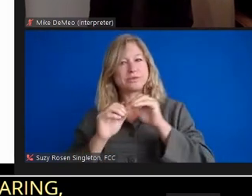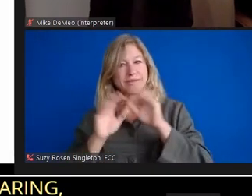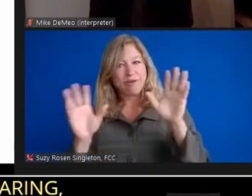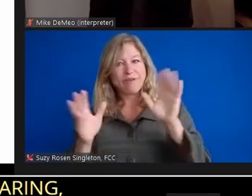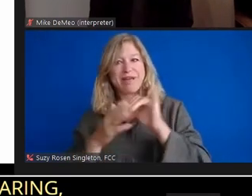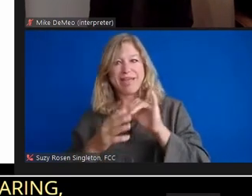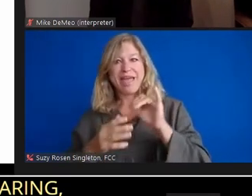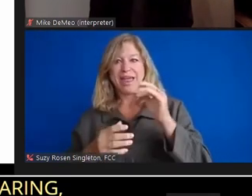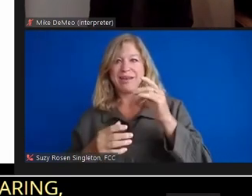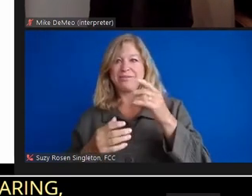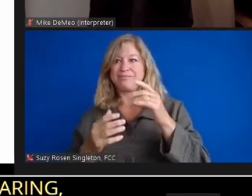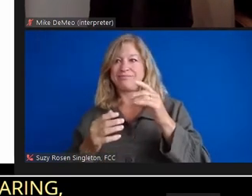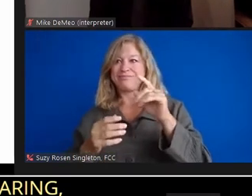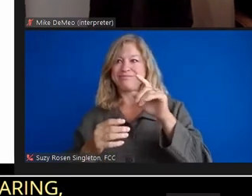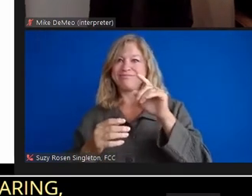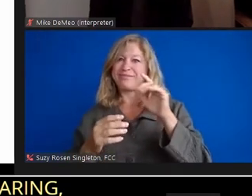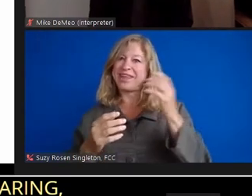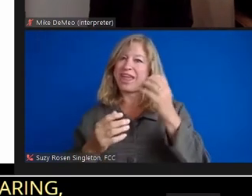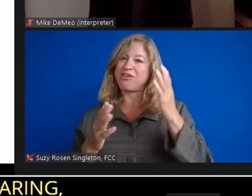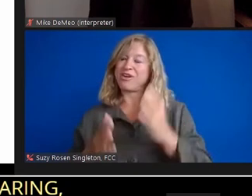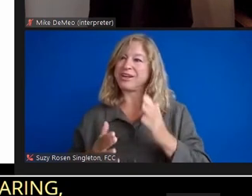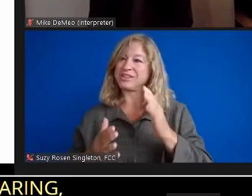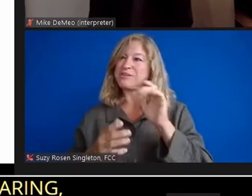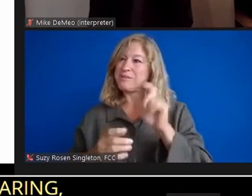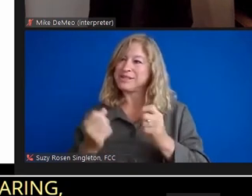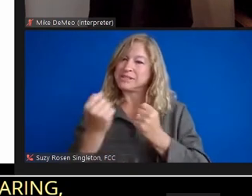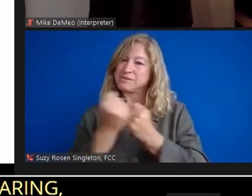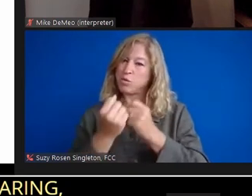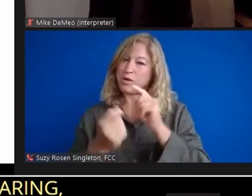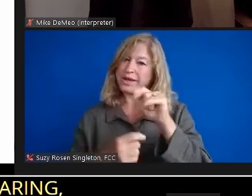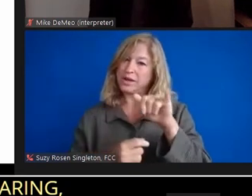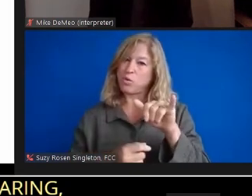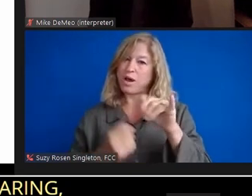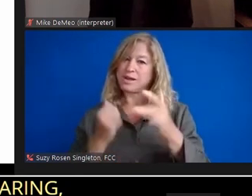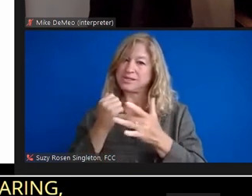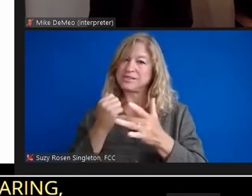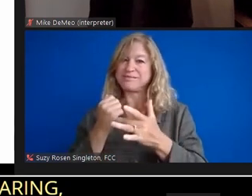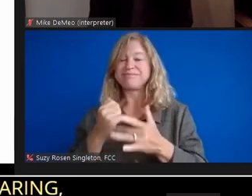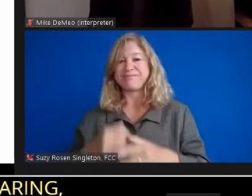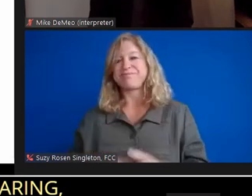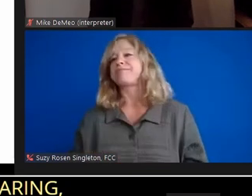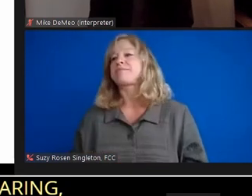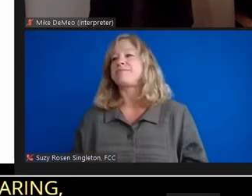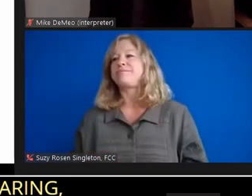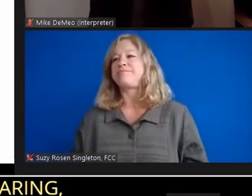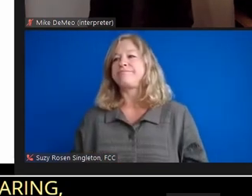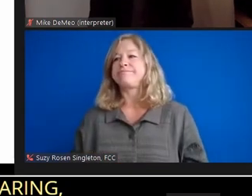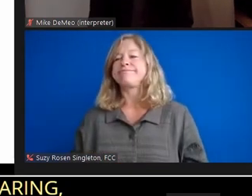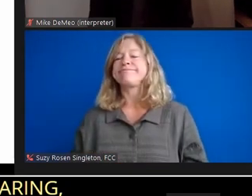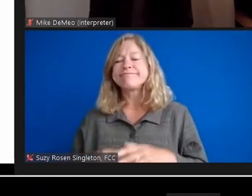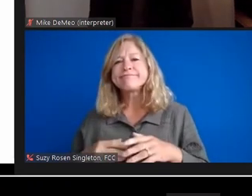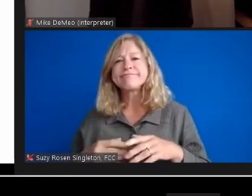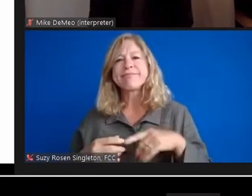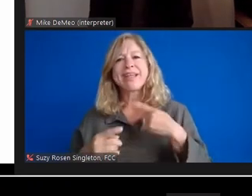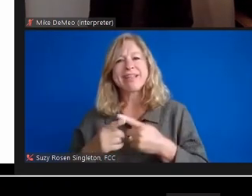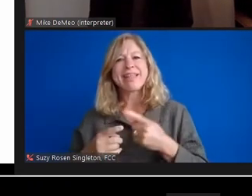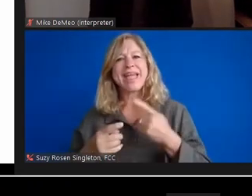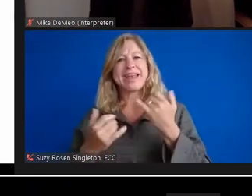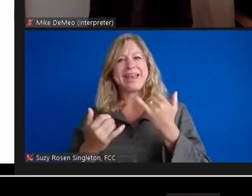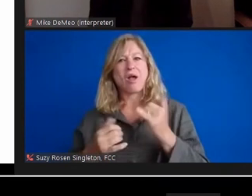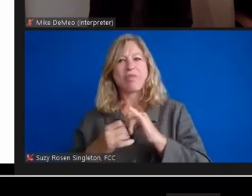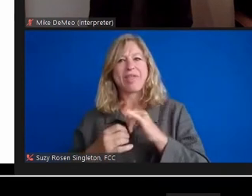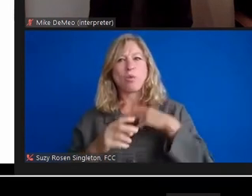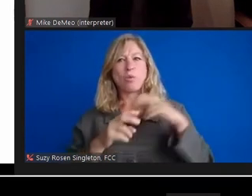FCC implemented rules to clarify that carriers must support TTY technology on their